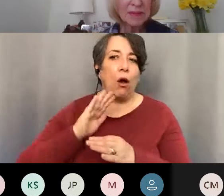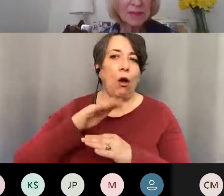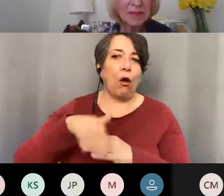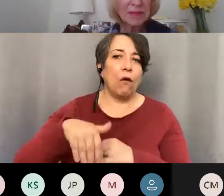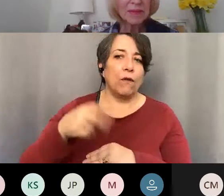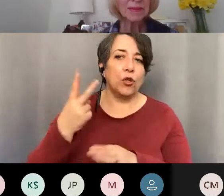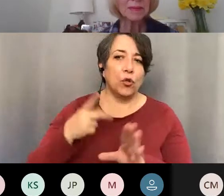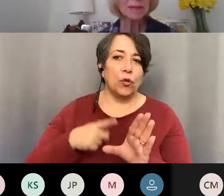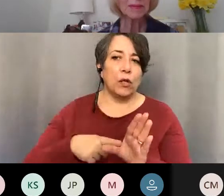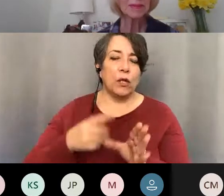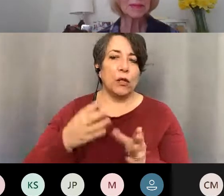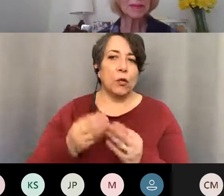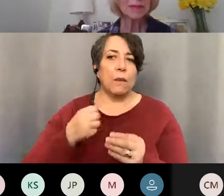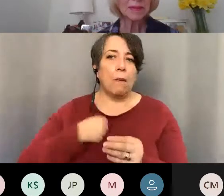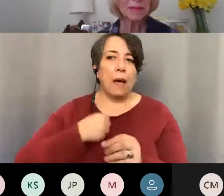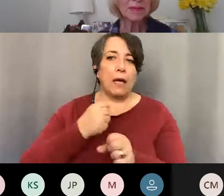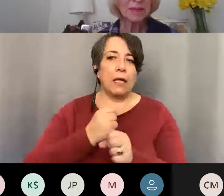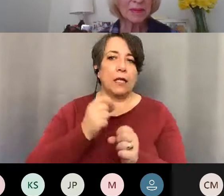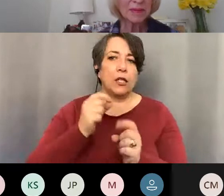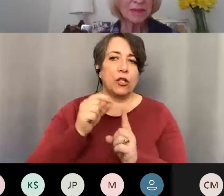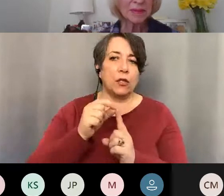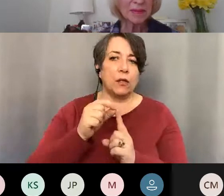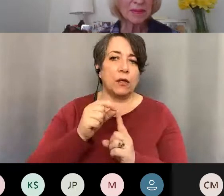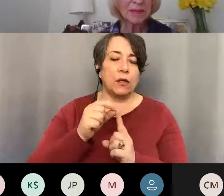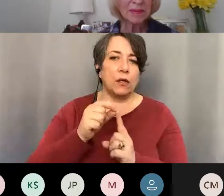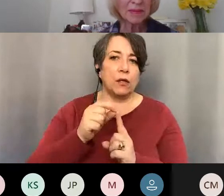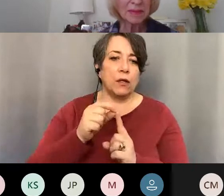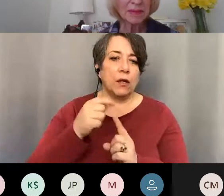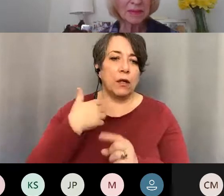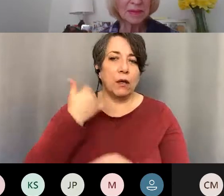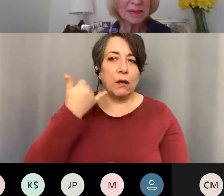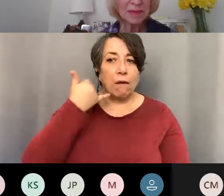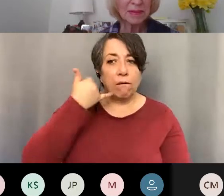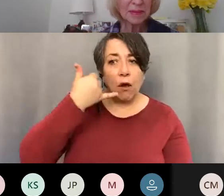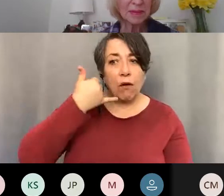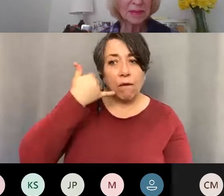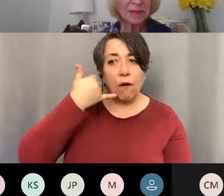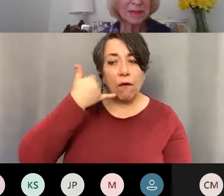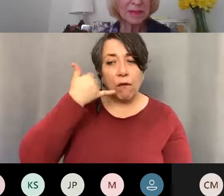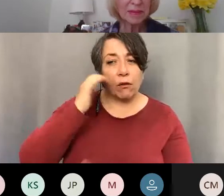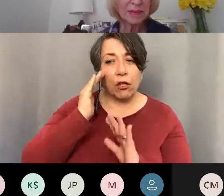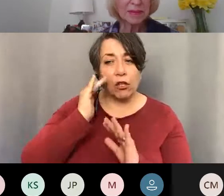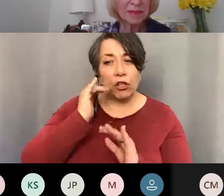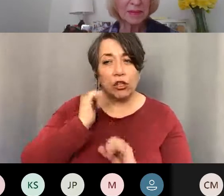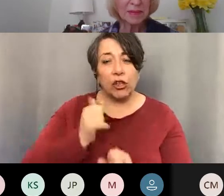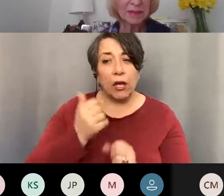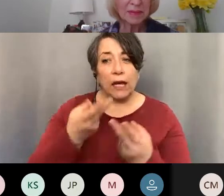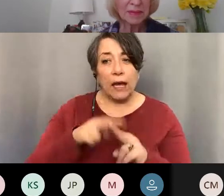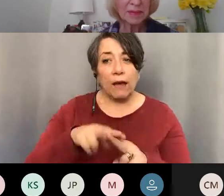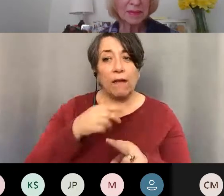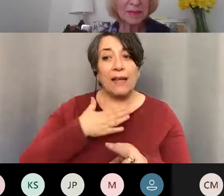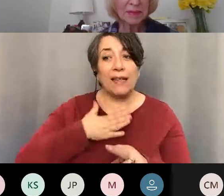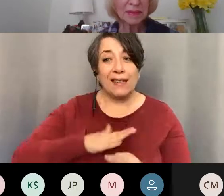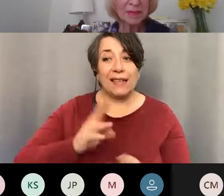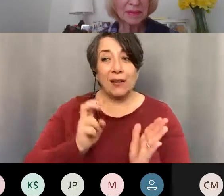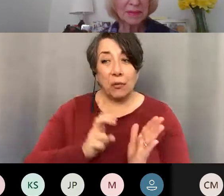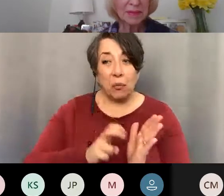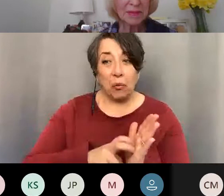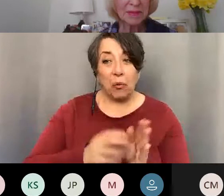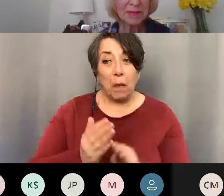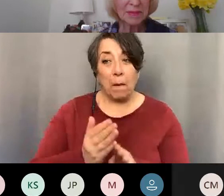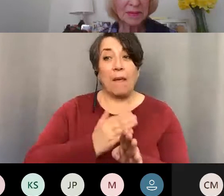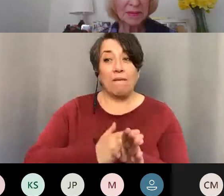particular, they've had telephone triage for a number of years now, and it's harder to get an appointment on the phone.